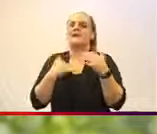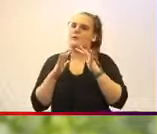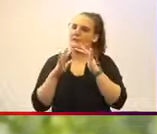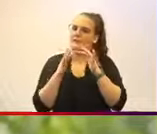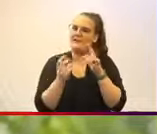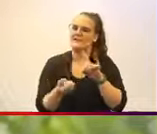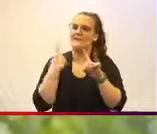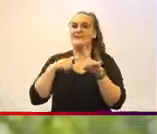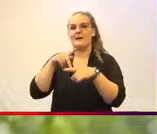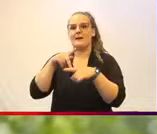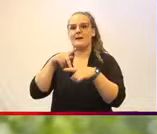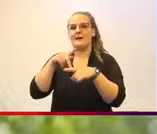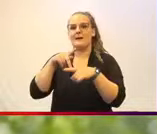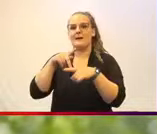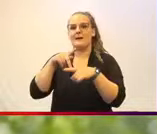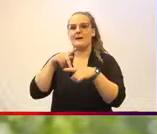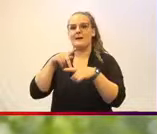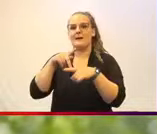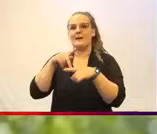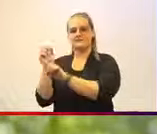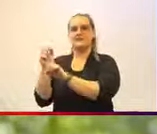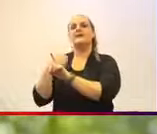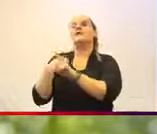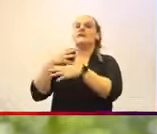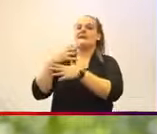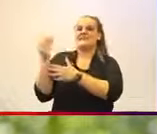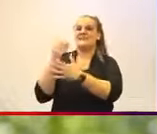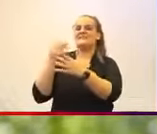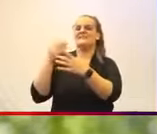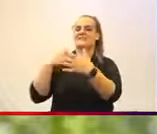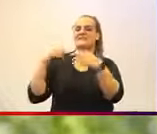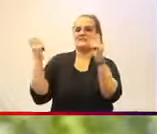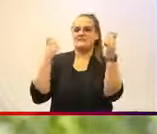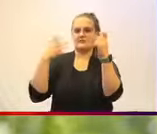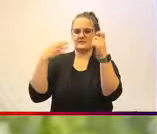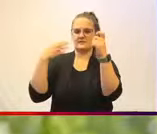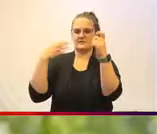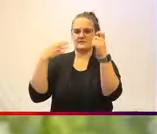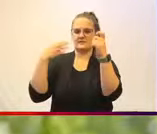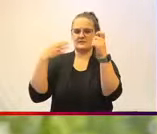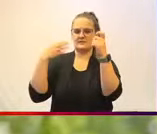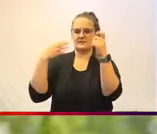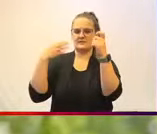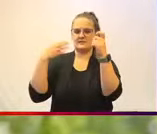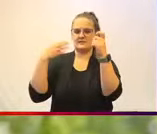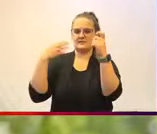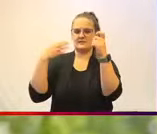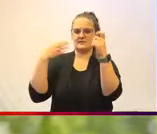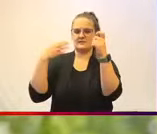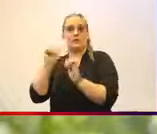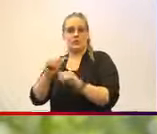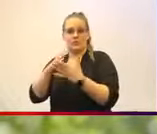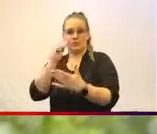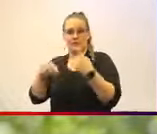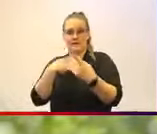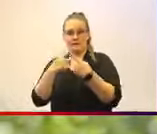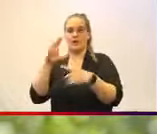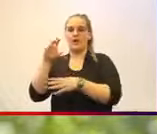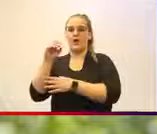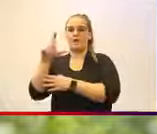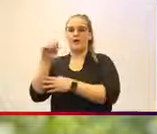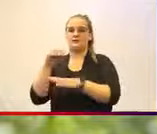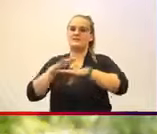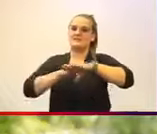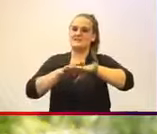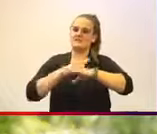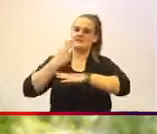art festivals, and Indian markets are all a great place to learn more about Colorado's indigenous history and the indigenous people who still live